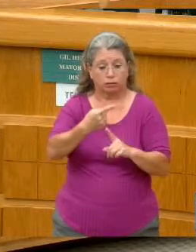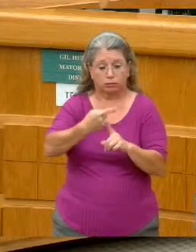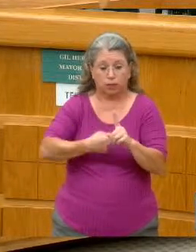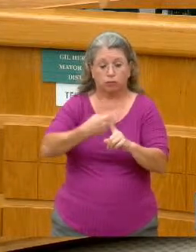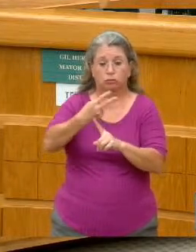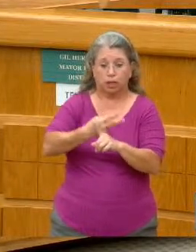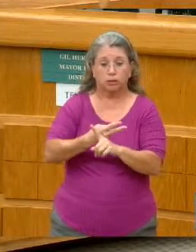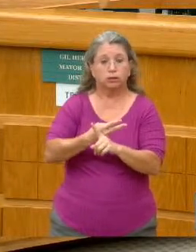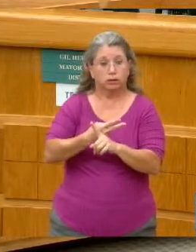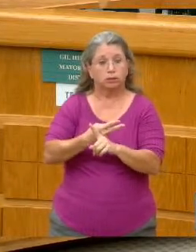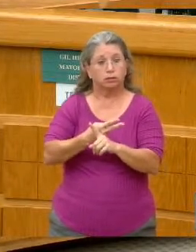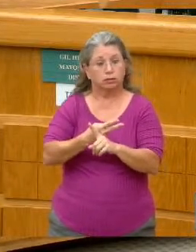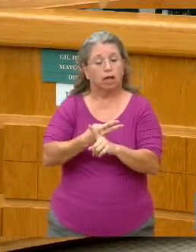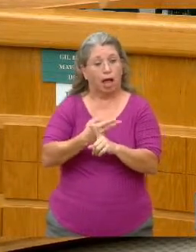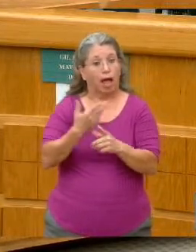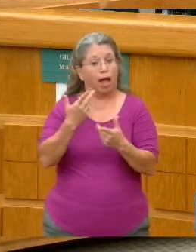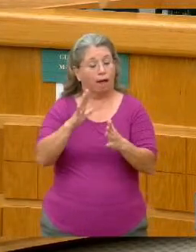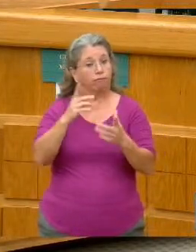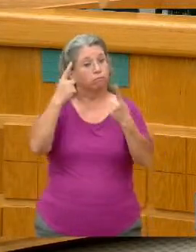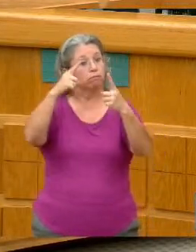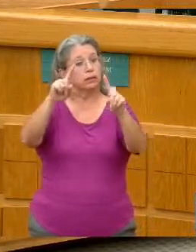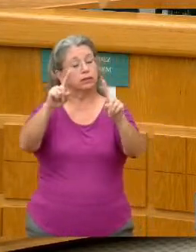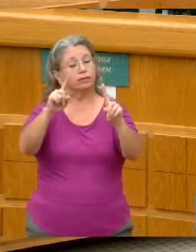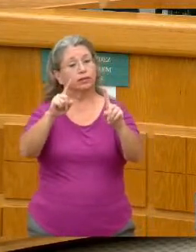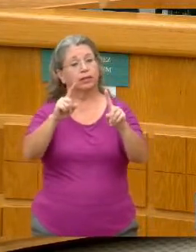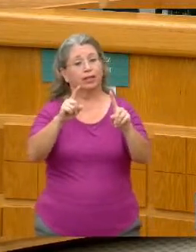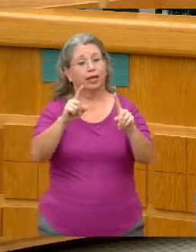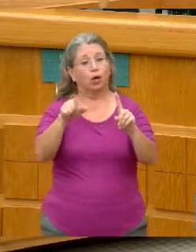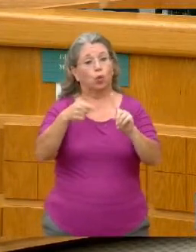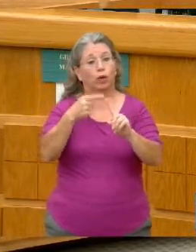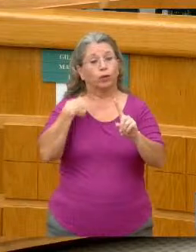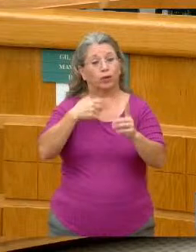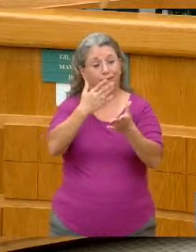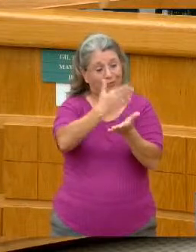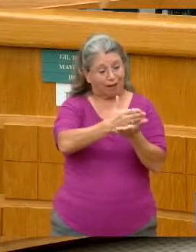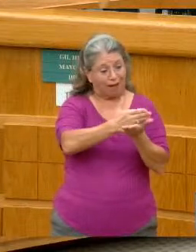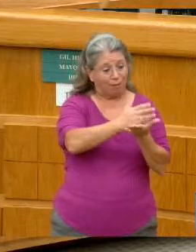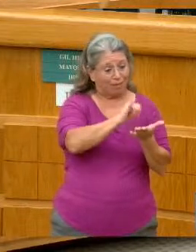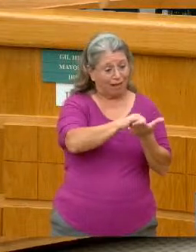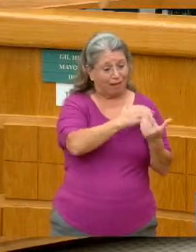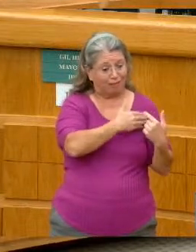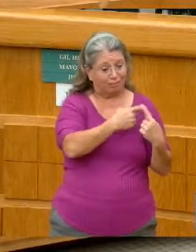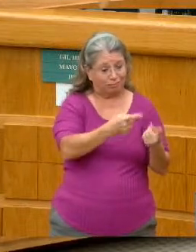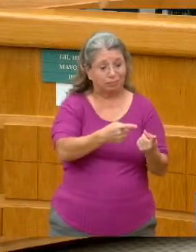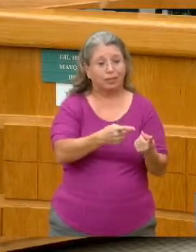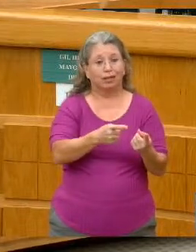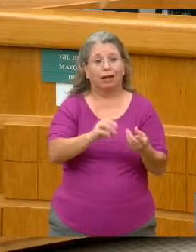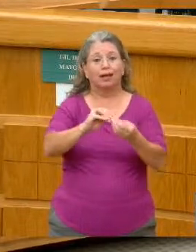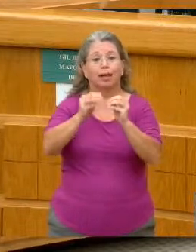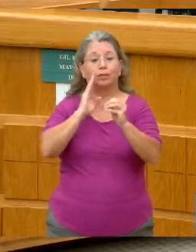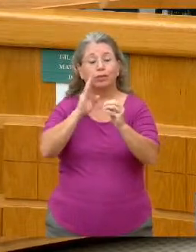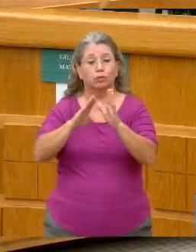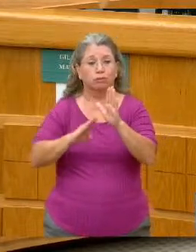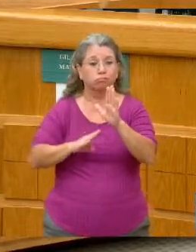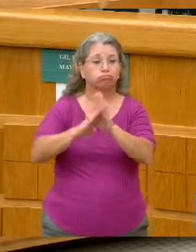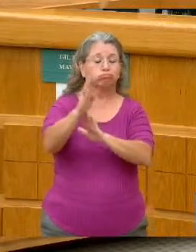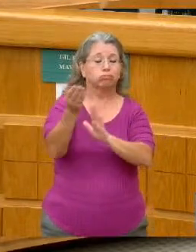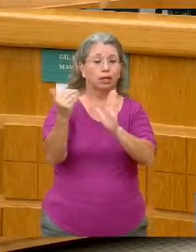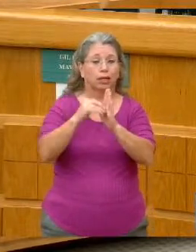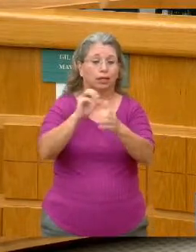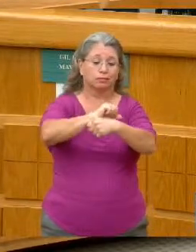as soon as we stop doing that, then COVID-19 is going to start increasing again. And I think that's the important thing for everybody to realize.